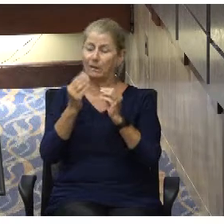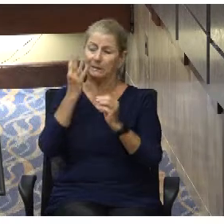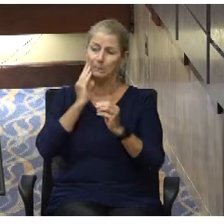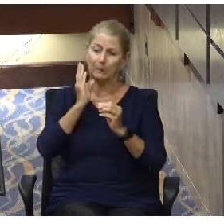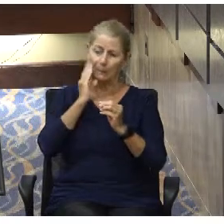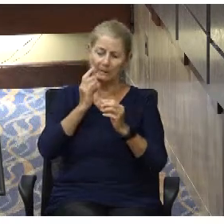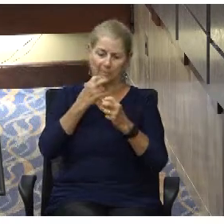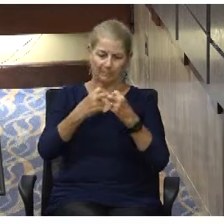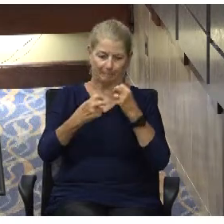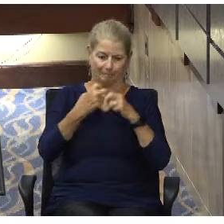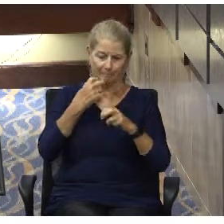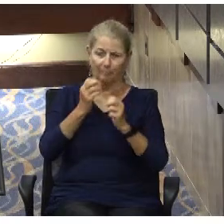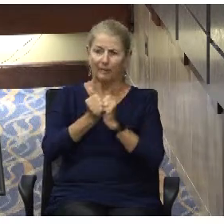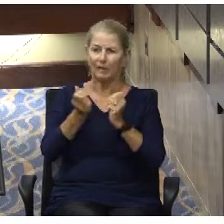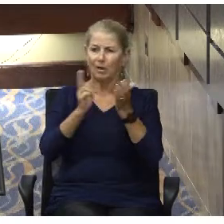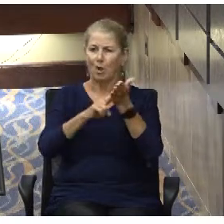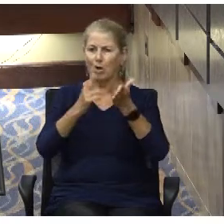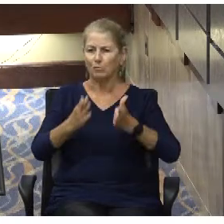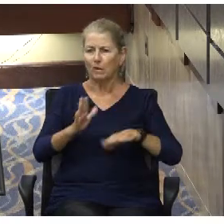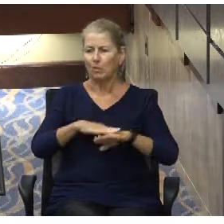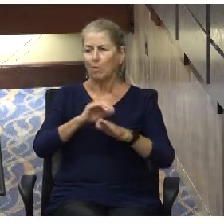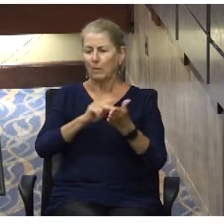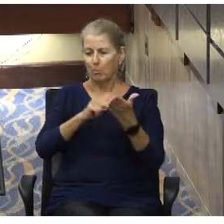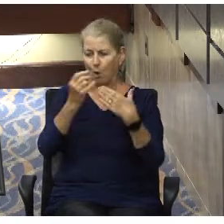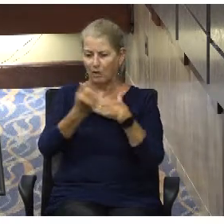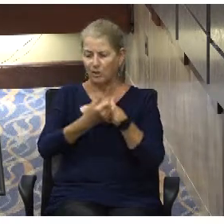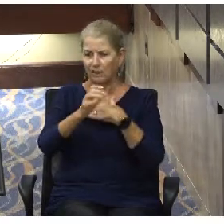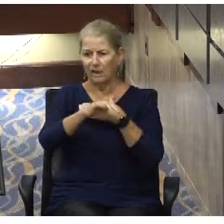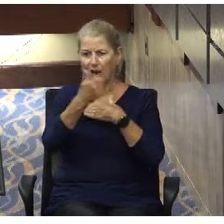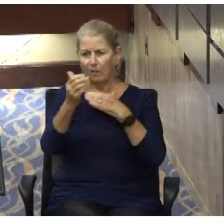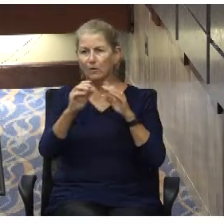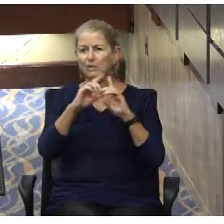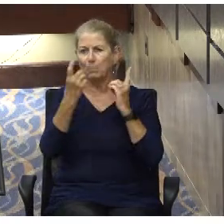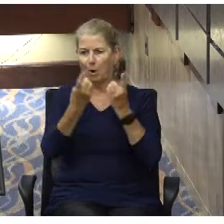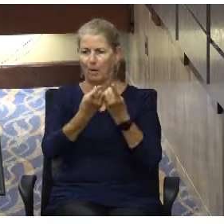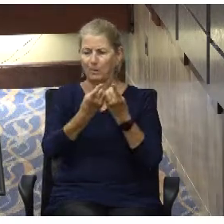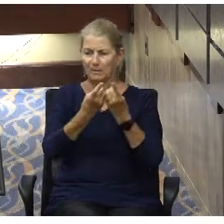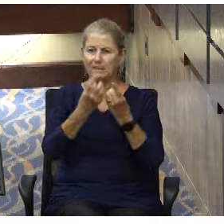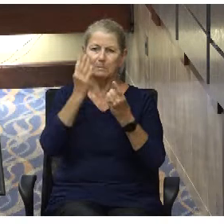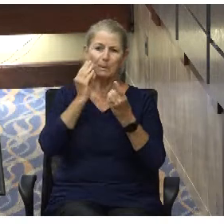contractor on that project, and other departments are having issues with that